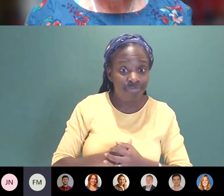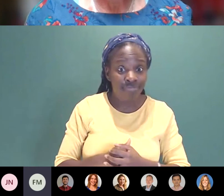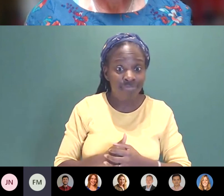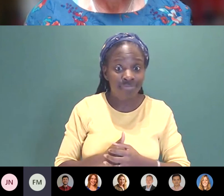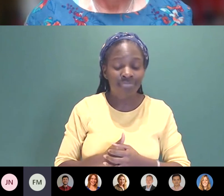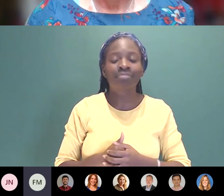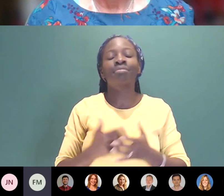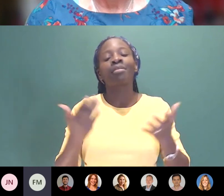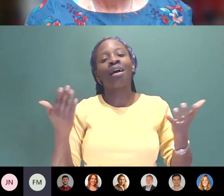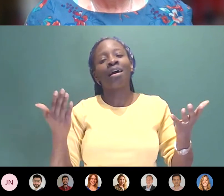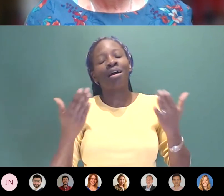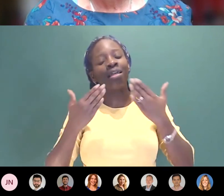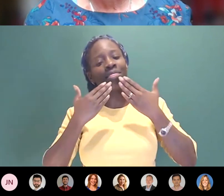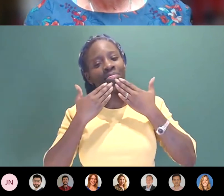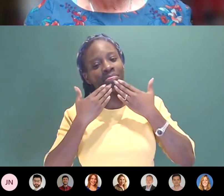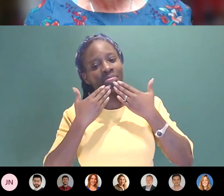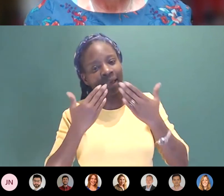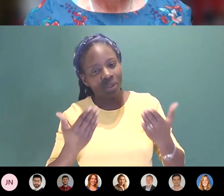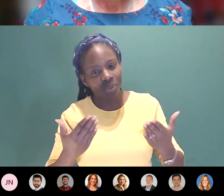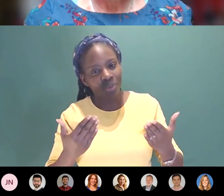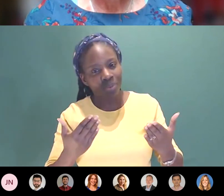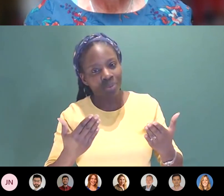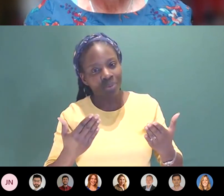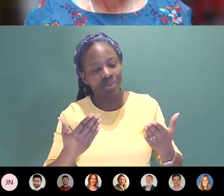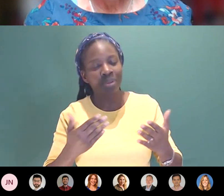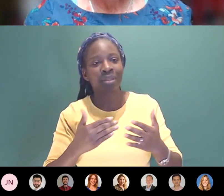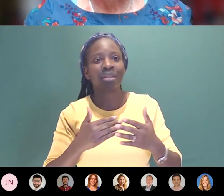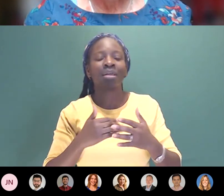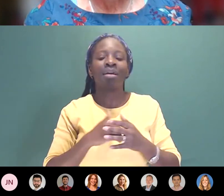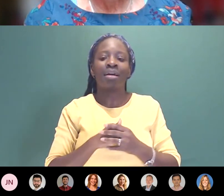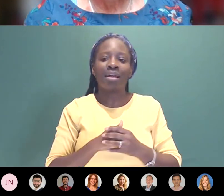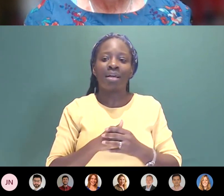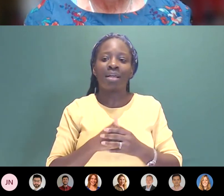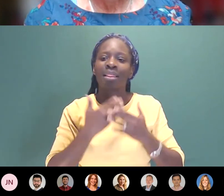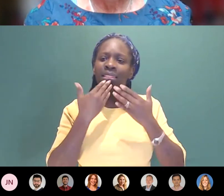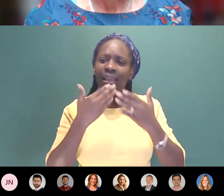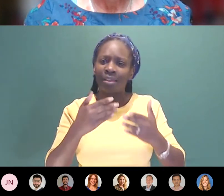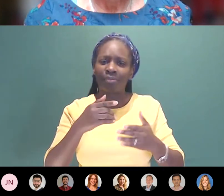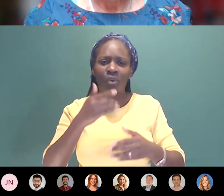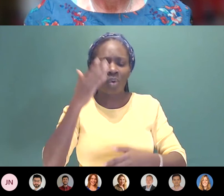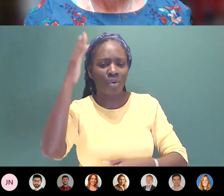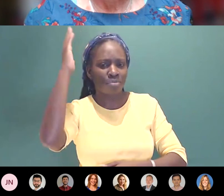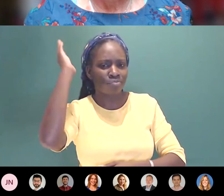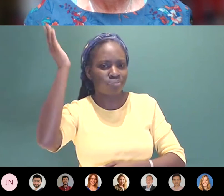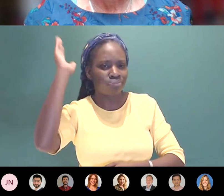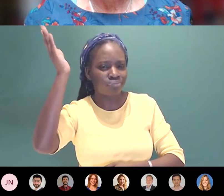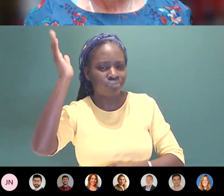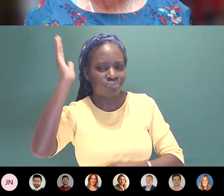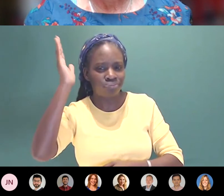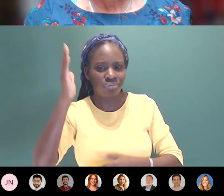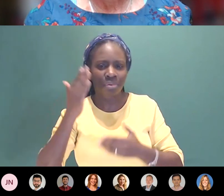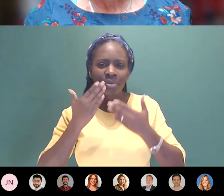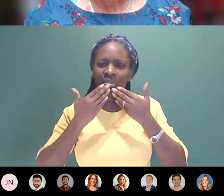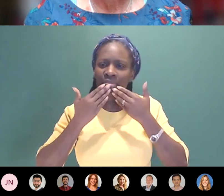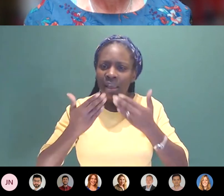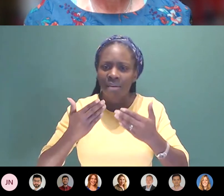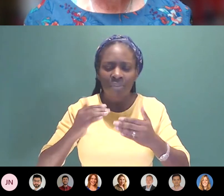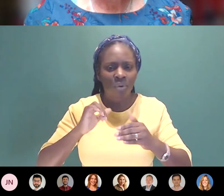much. And thank you for this presentation and the research